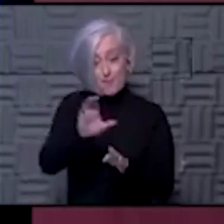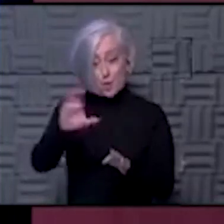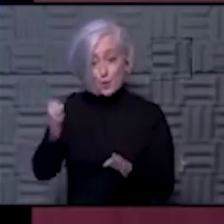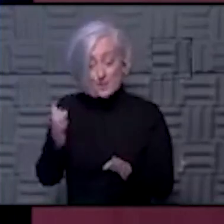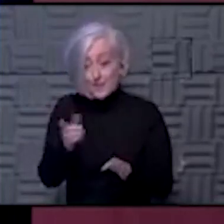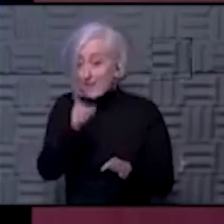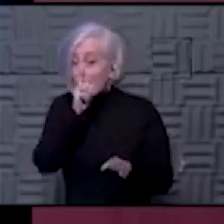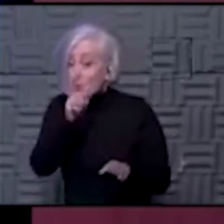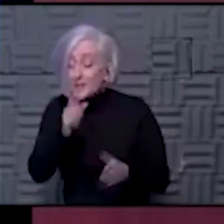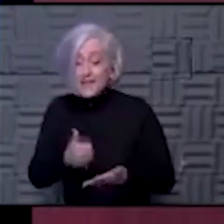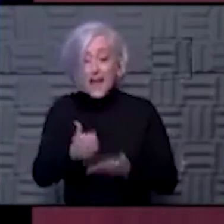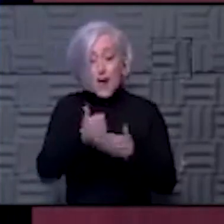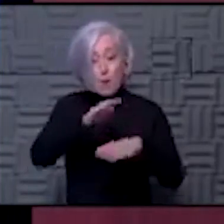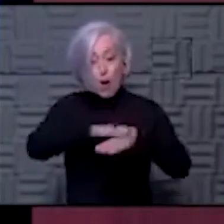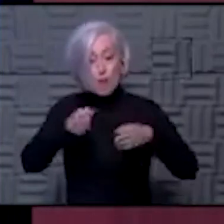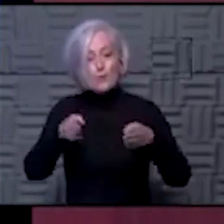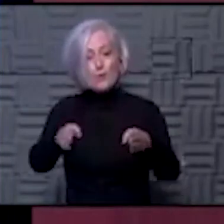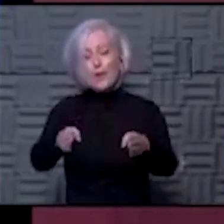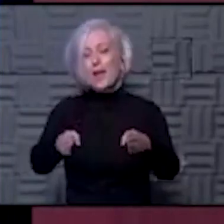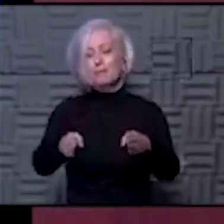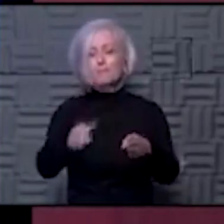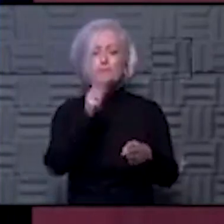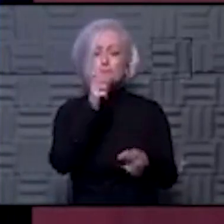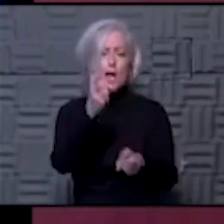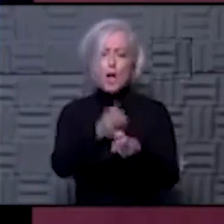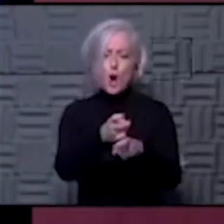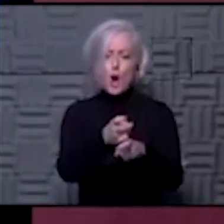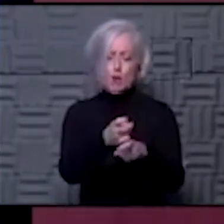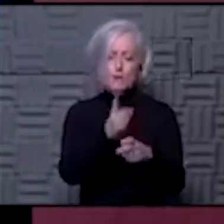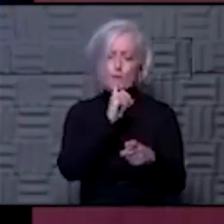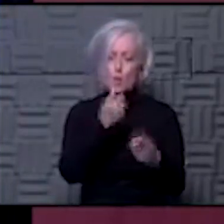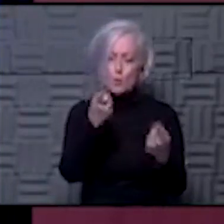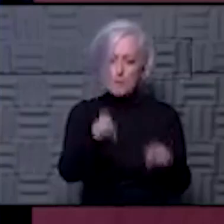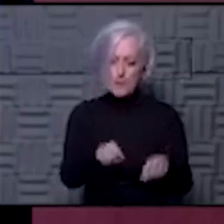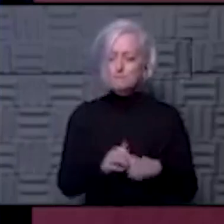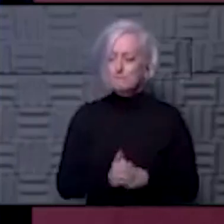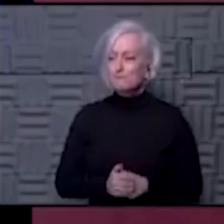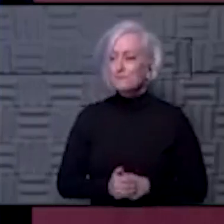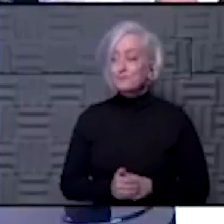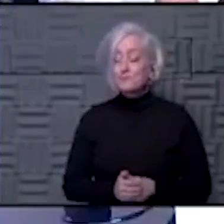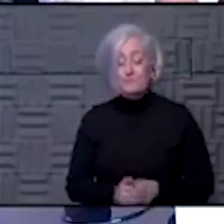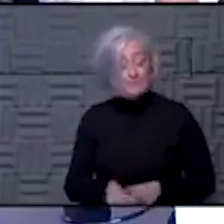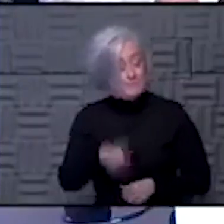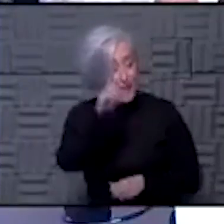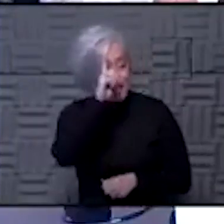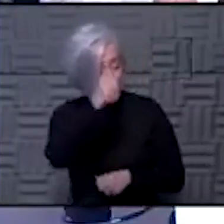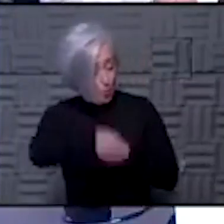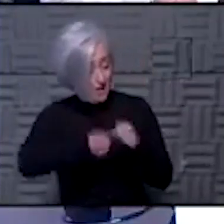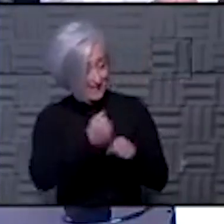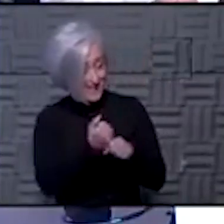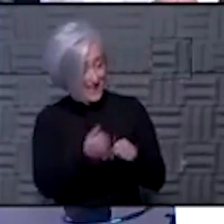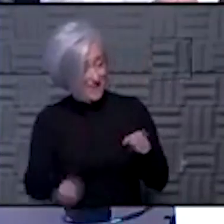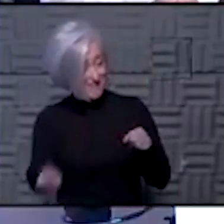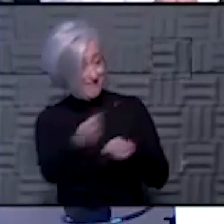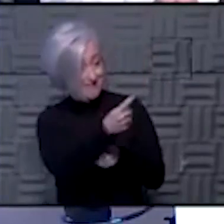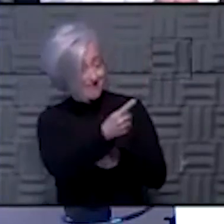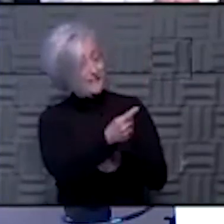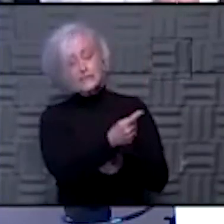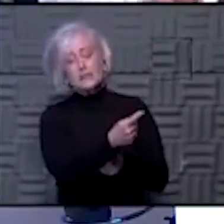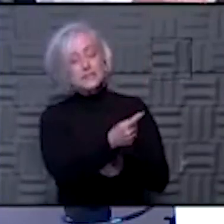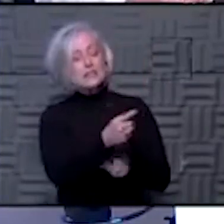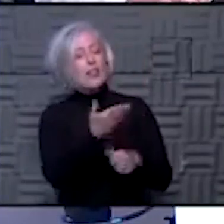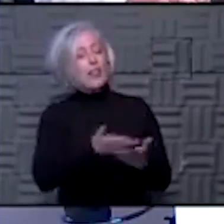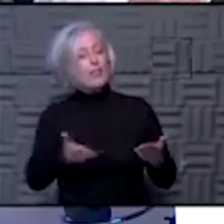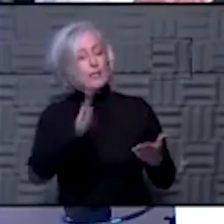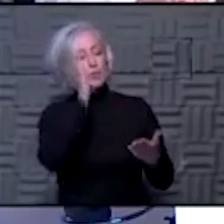is really on the way. It is not that hard to get us there. Yeah, I think things are going to be different a year from now for sure. Oh, and totally. the CDC,